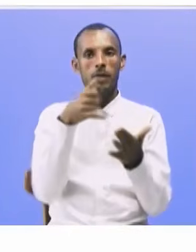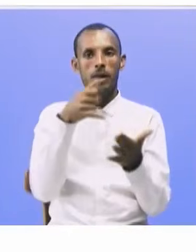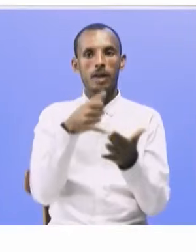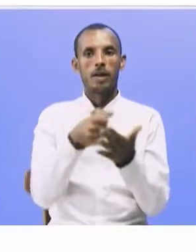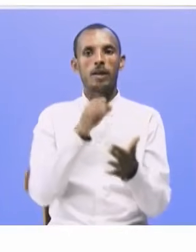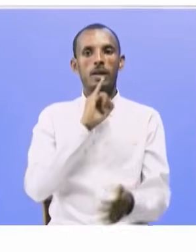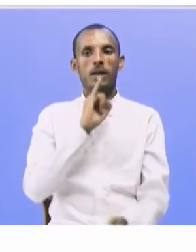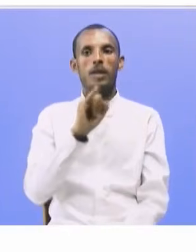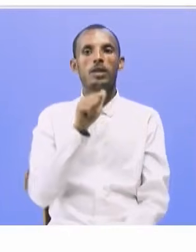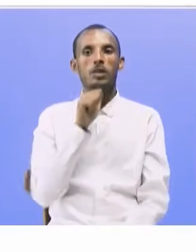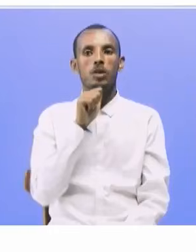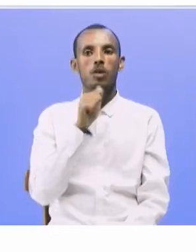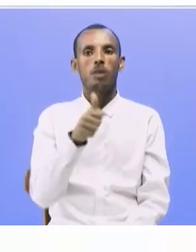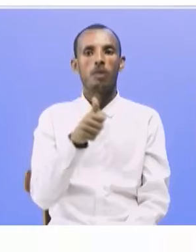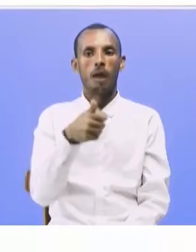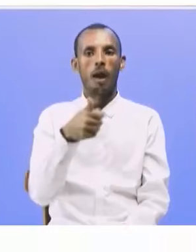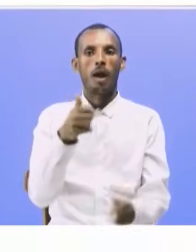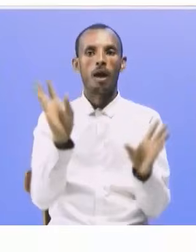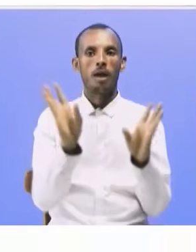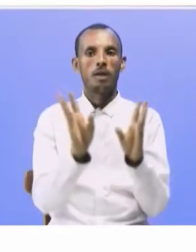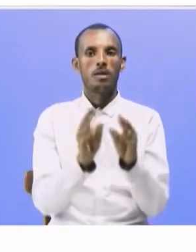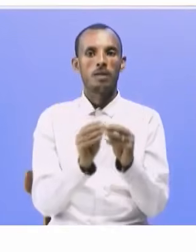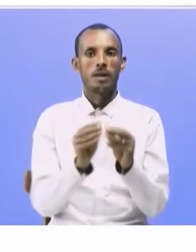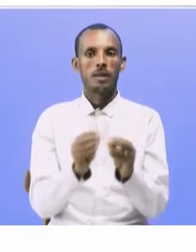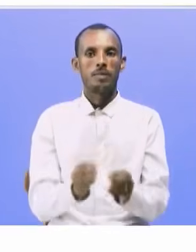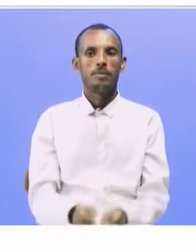it is not